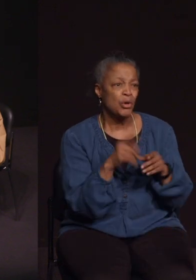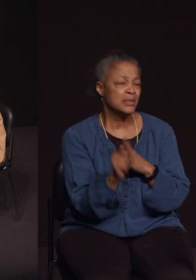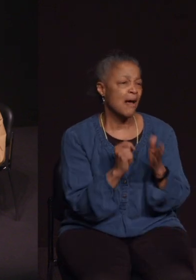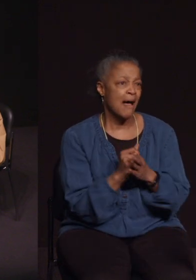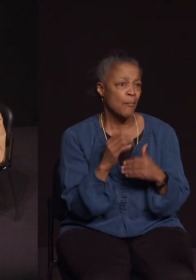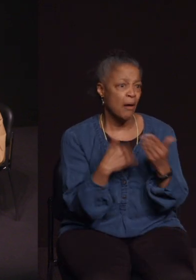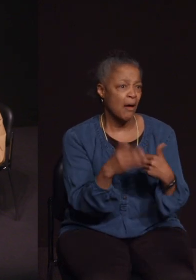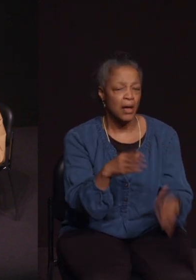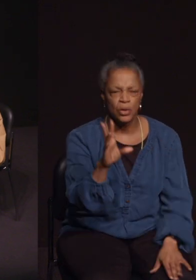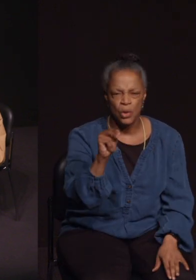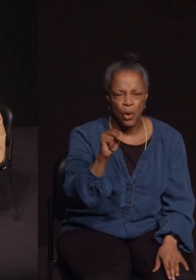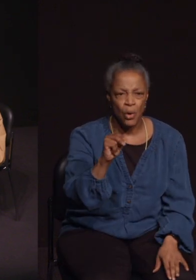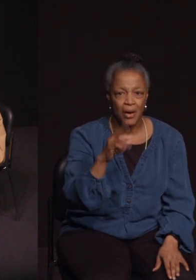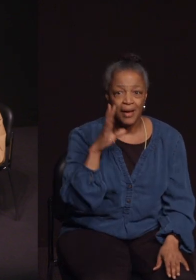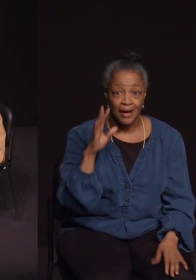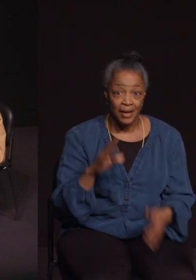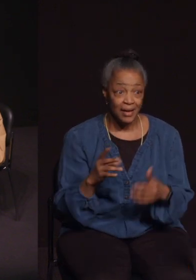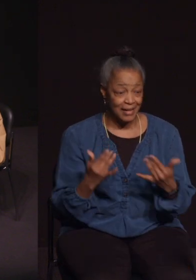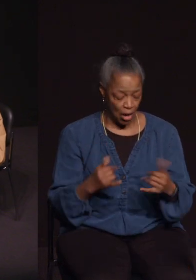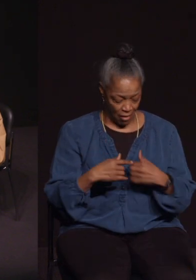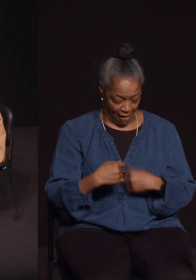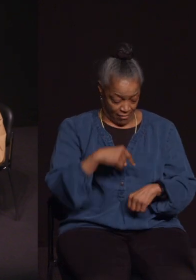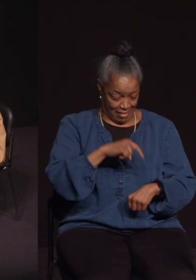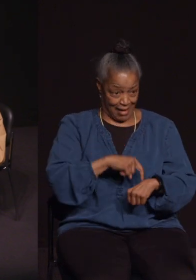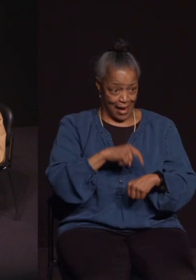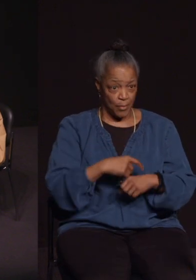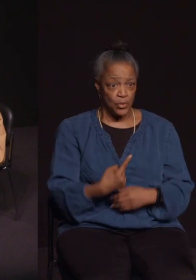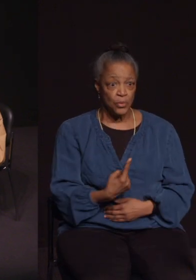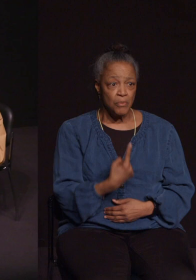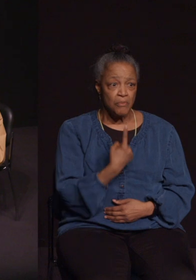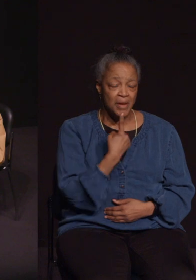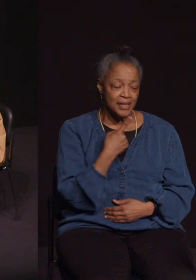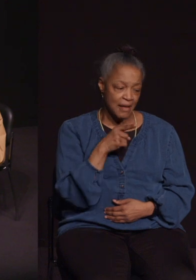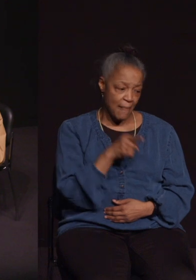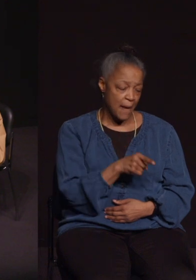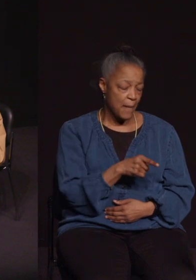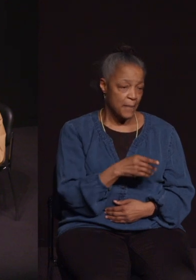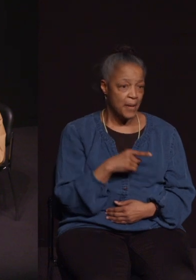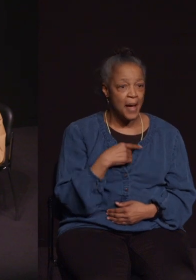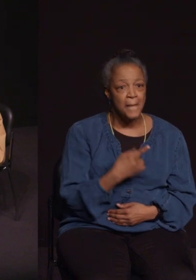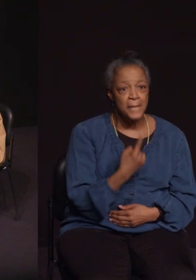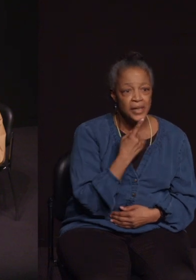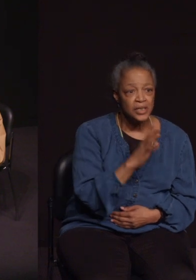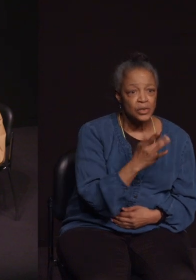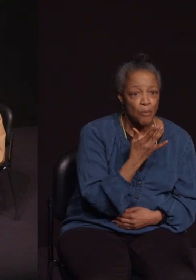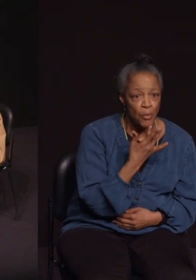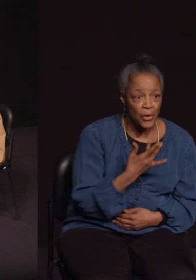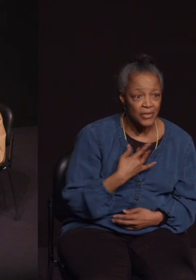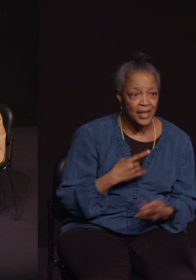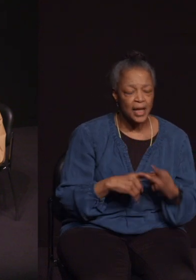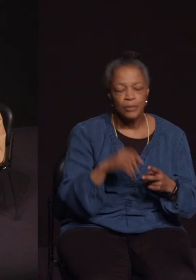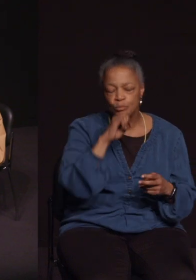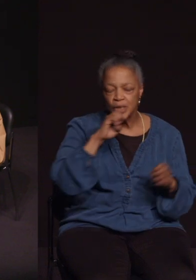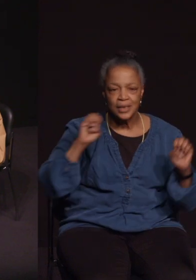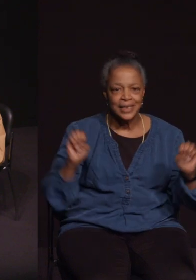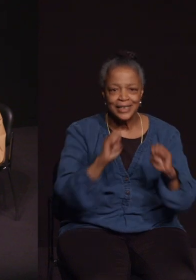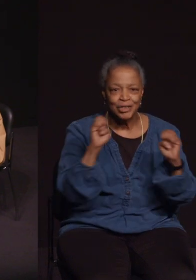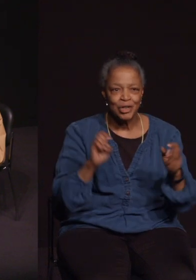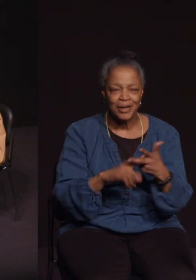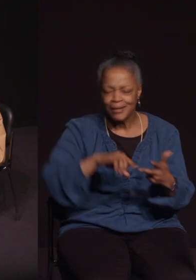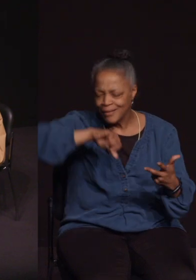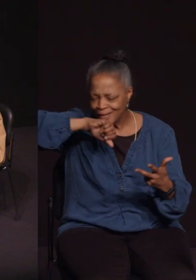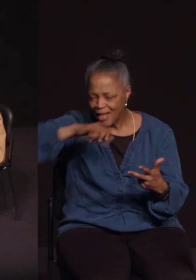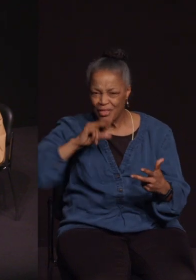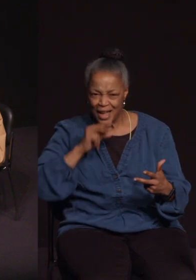Because now you get time to miss them. I missed his birthday. He liked Easter. He liked